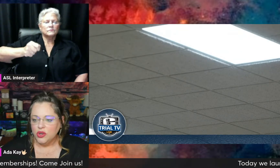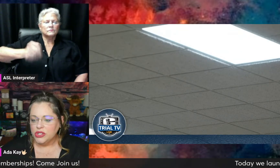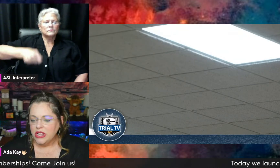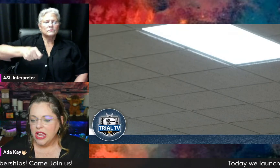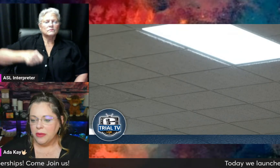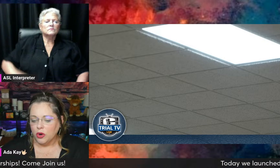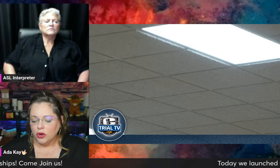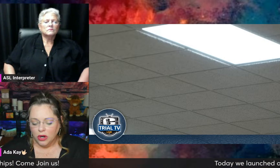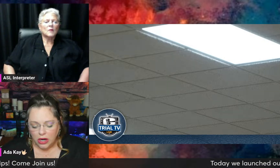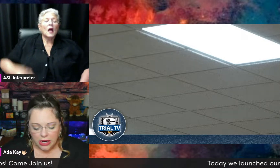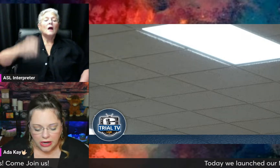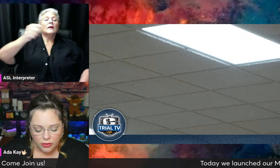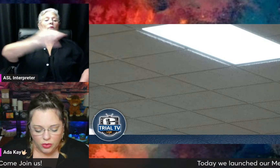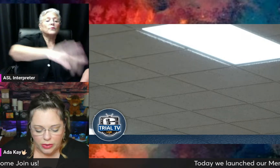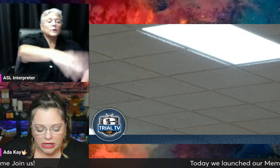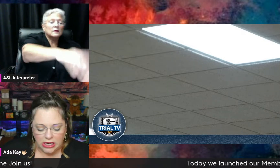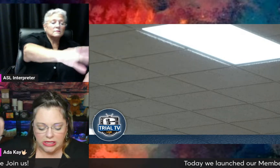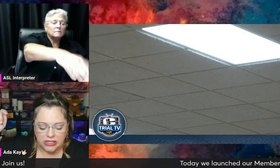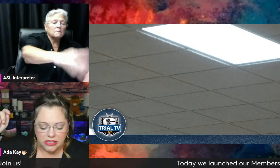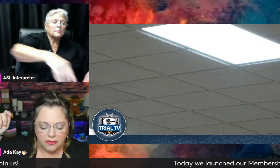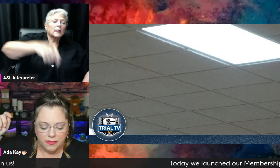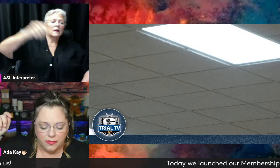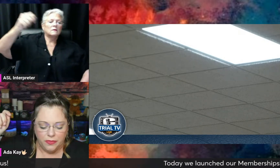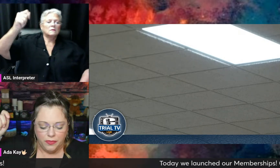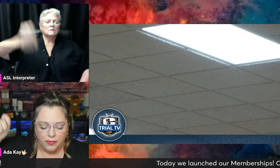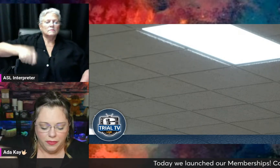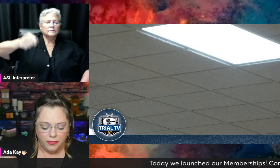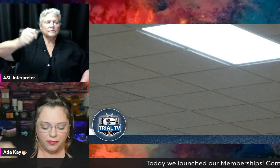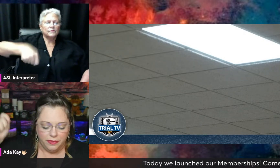Like you're using the hammer. It would be like this.